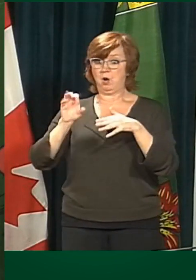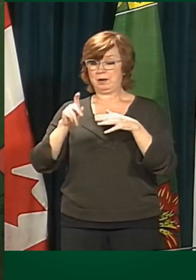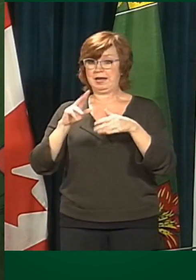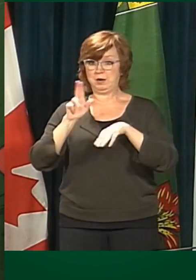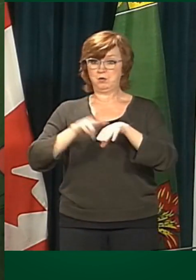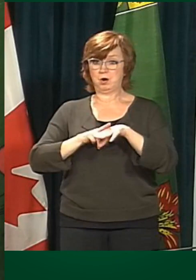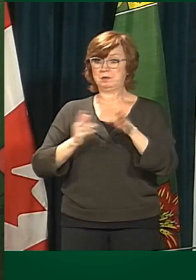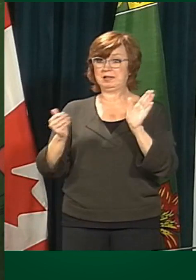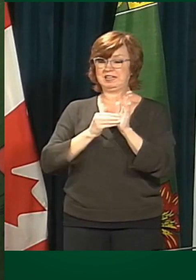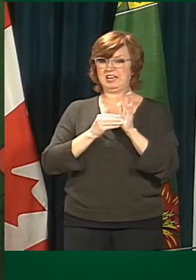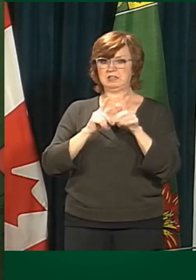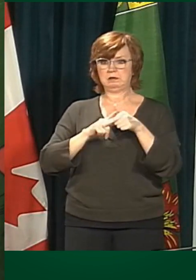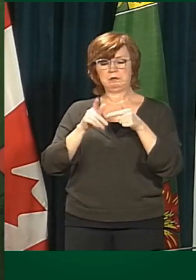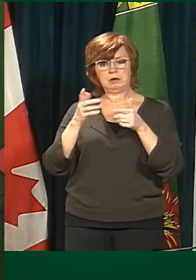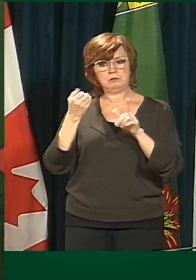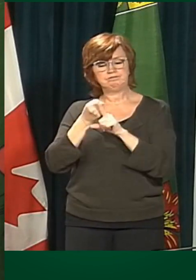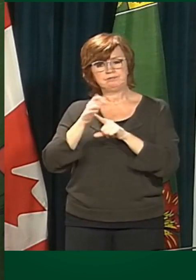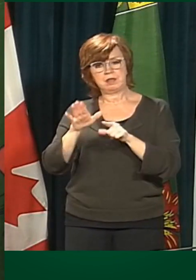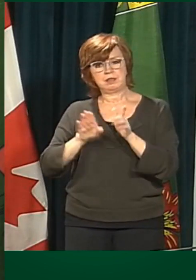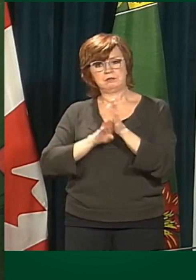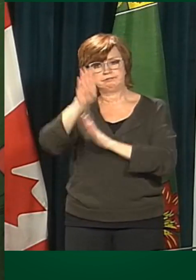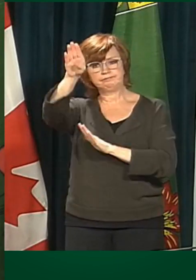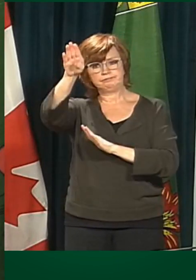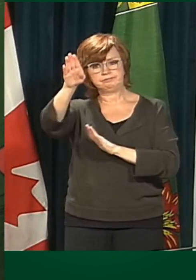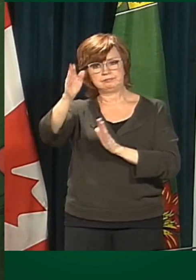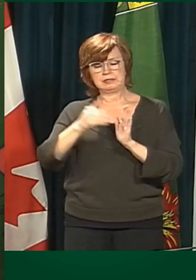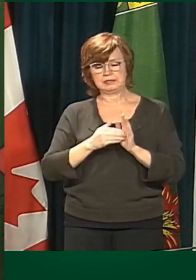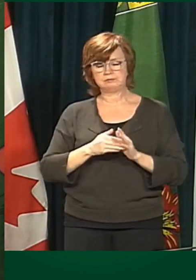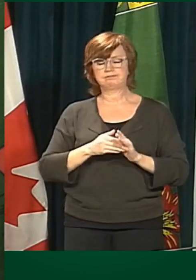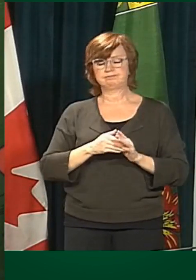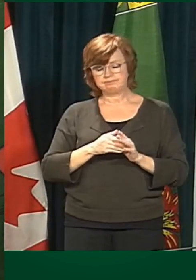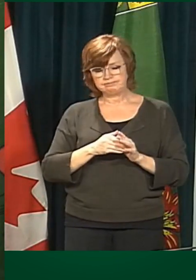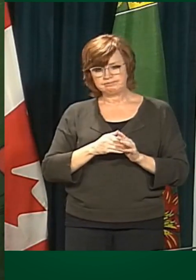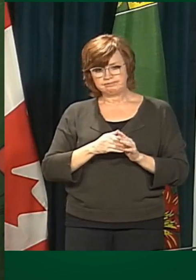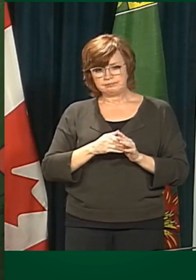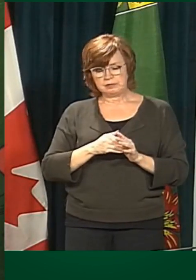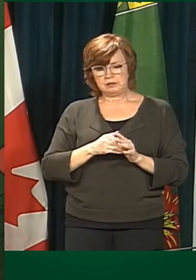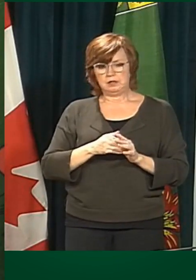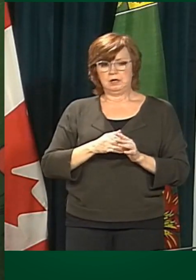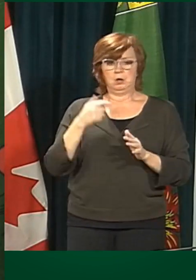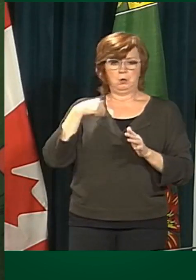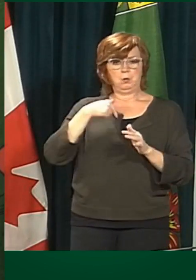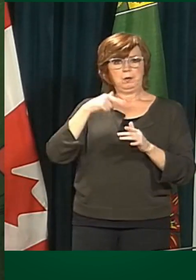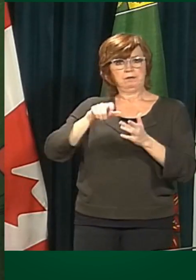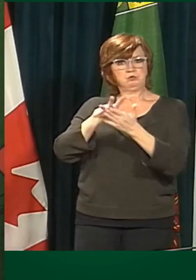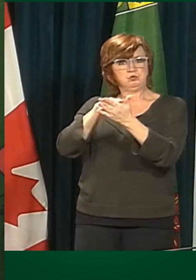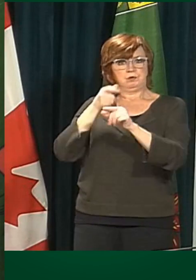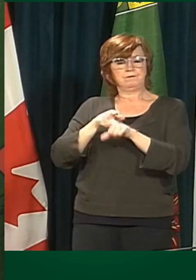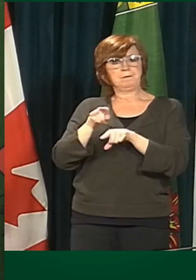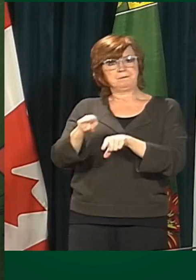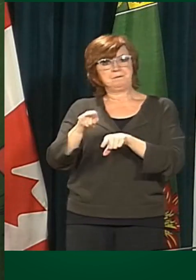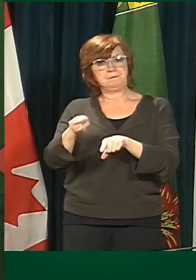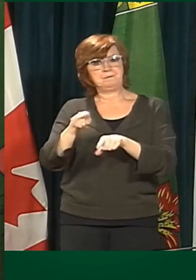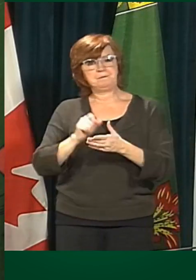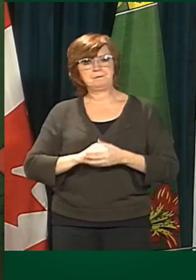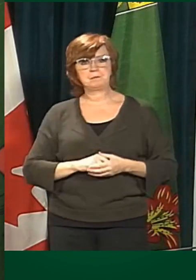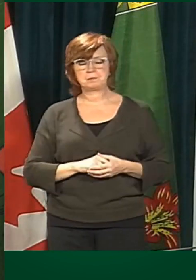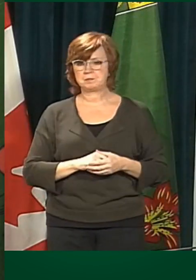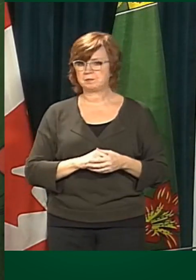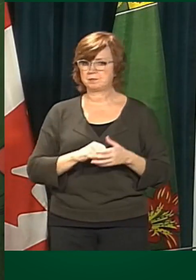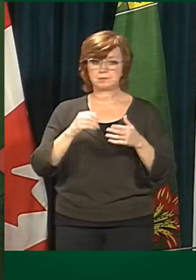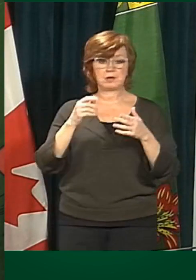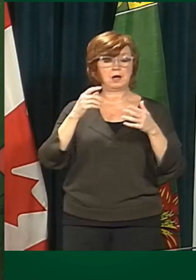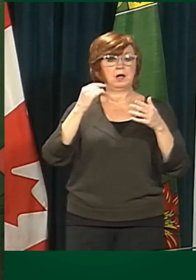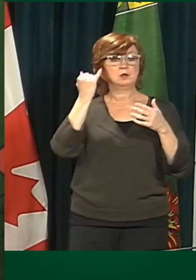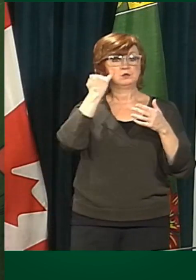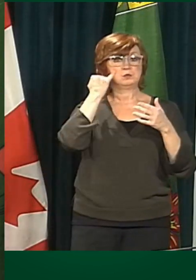spike. And so what we have to do is that as we move forward on this, while maintaining physical distancing, while